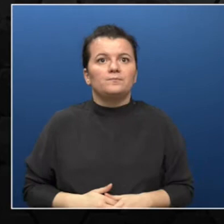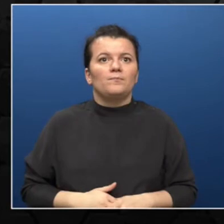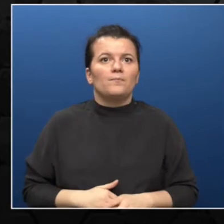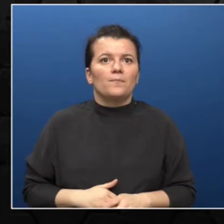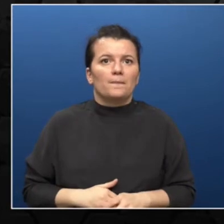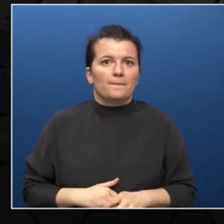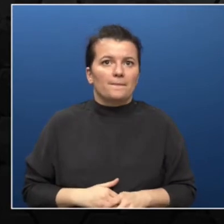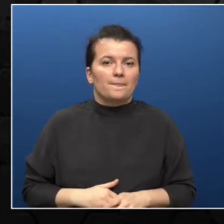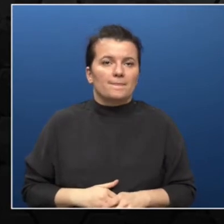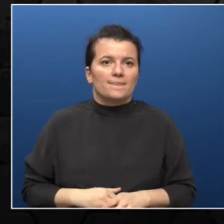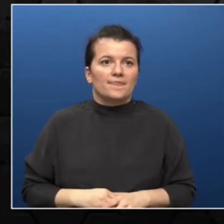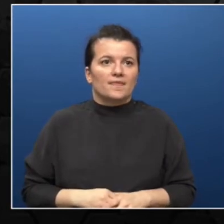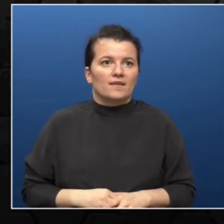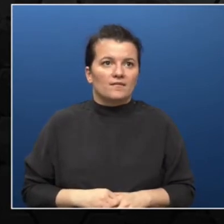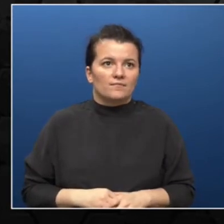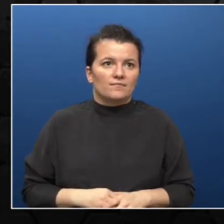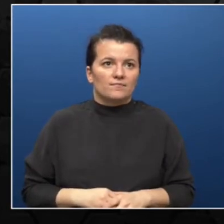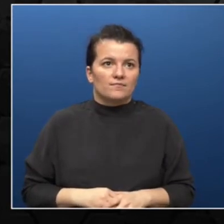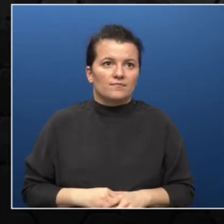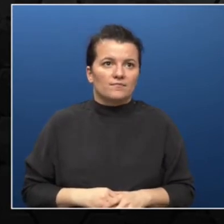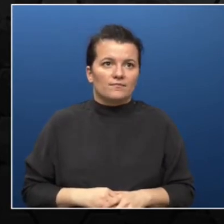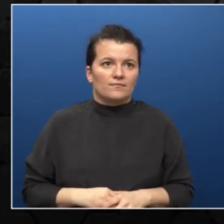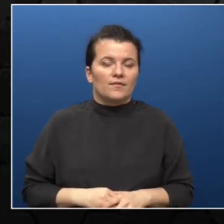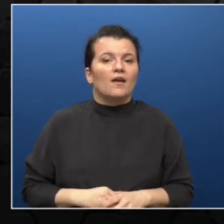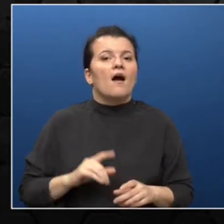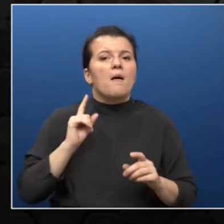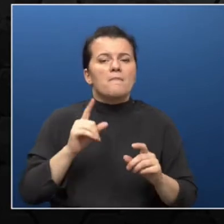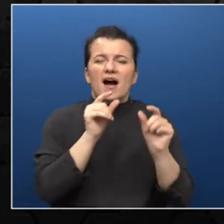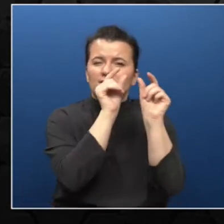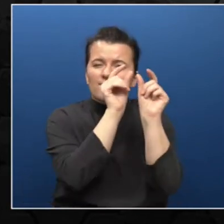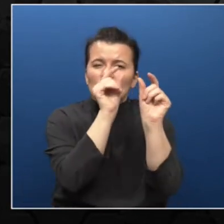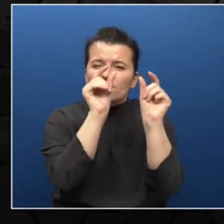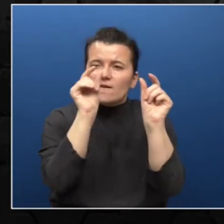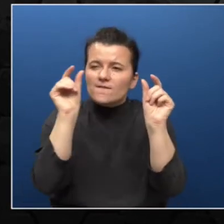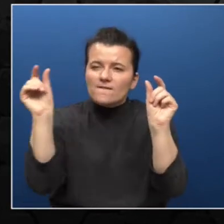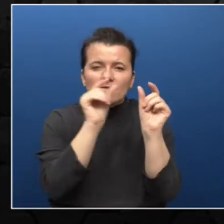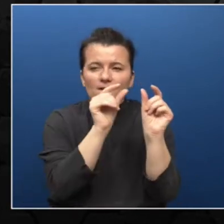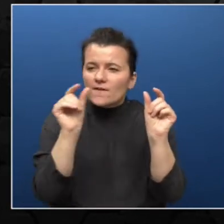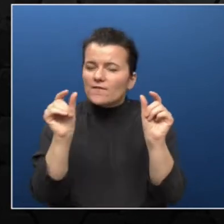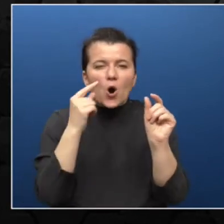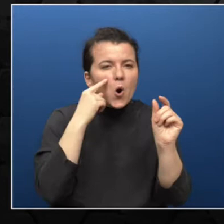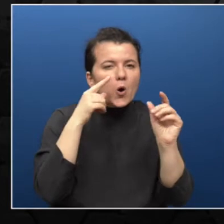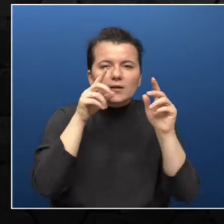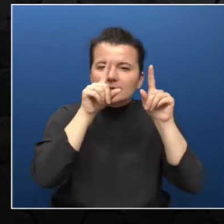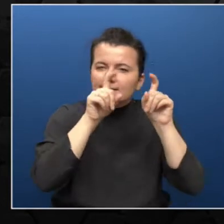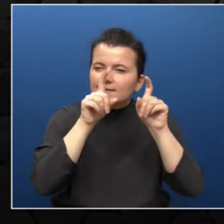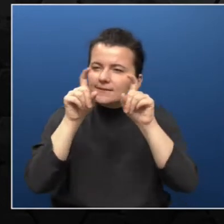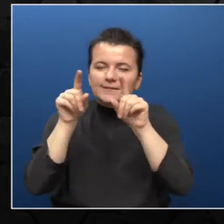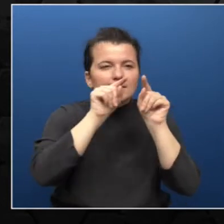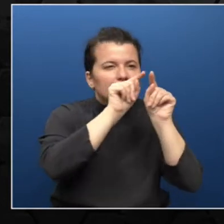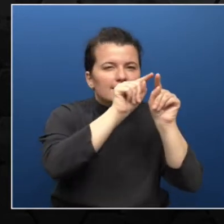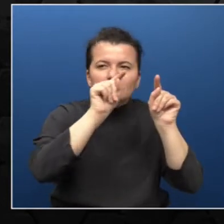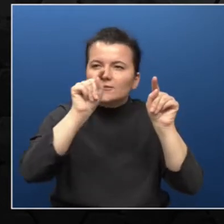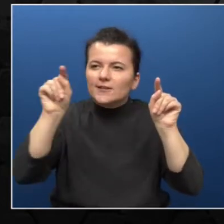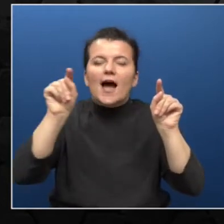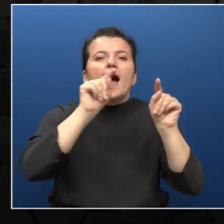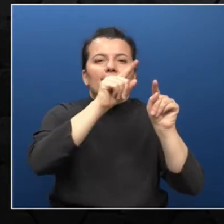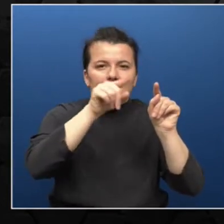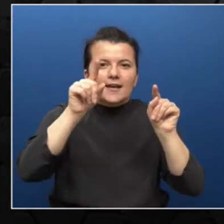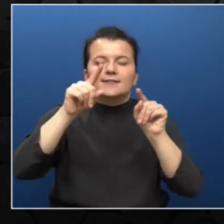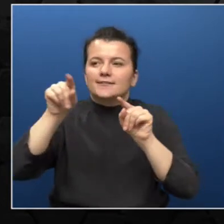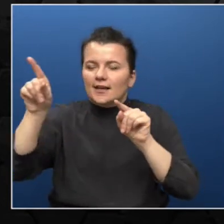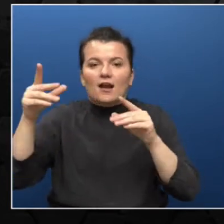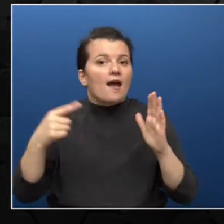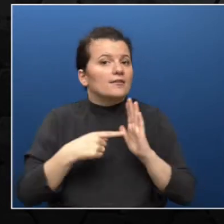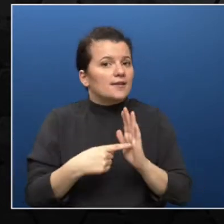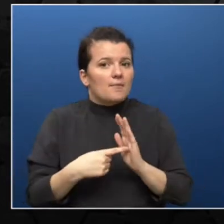every word for what sentiment in the data is. So if there's a tweet such that my dog ate something today. So